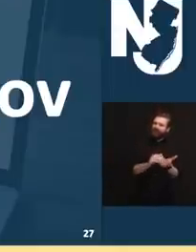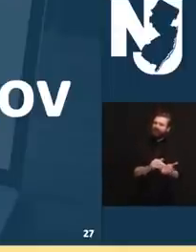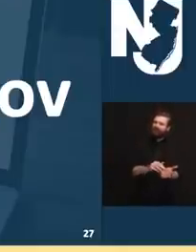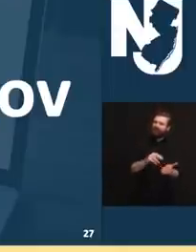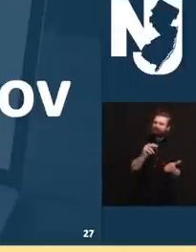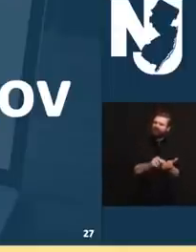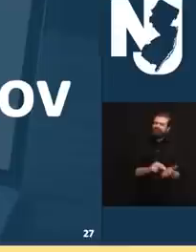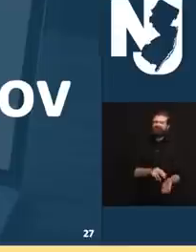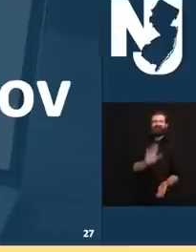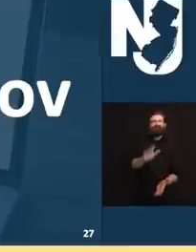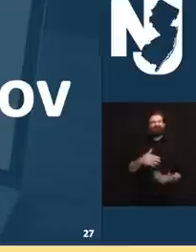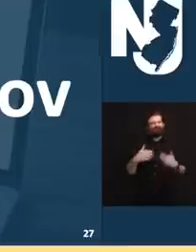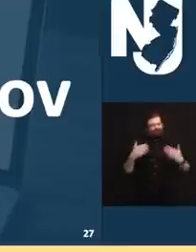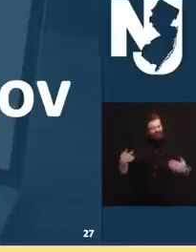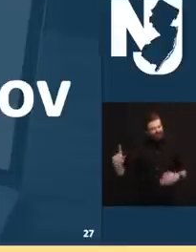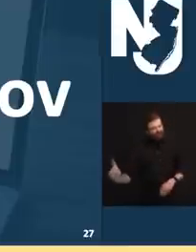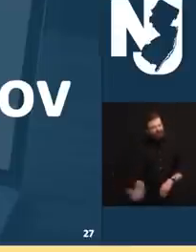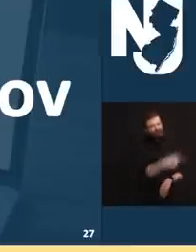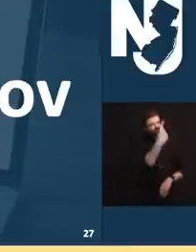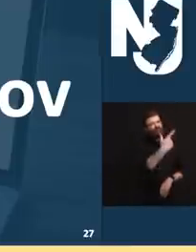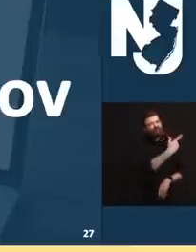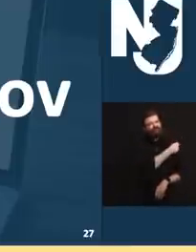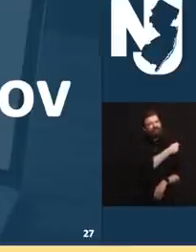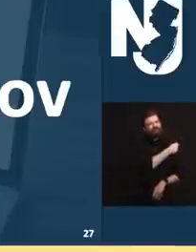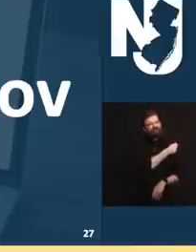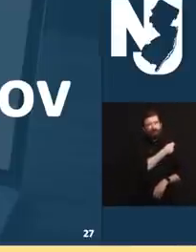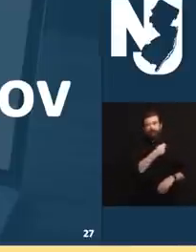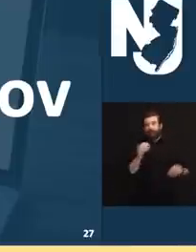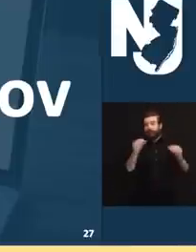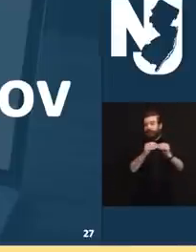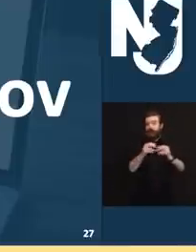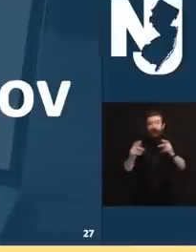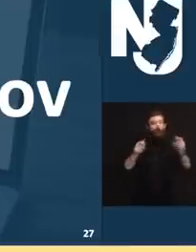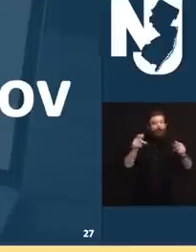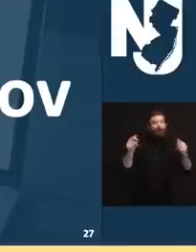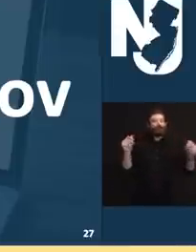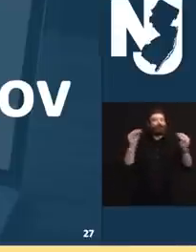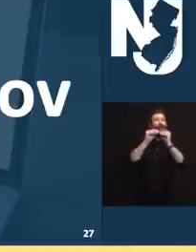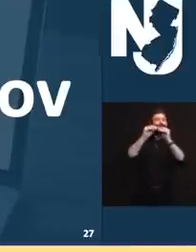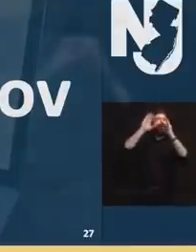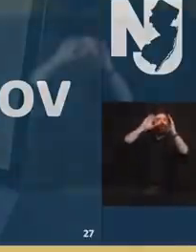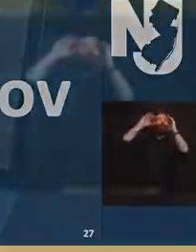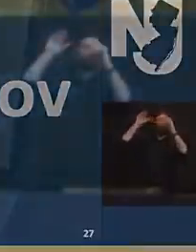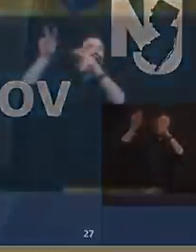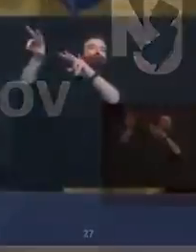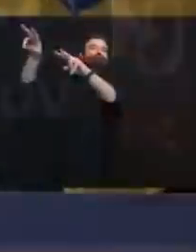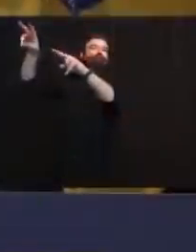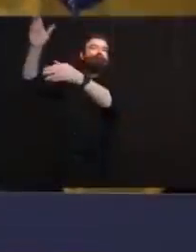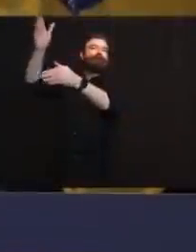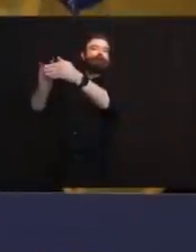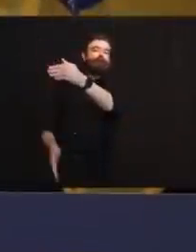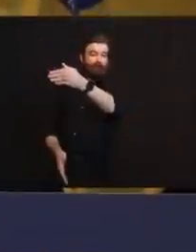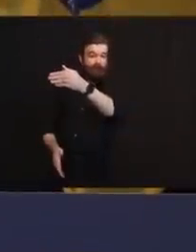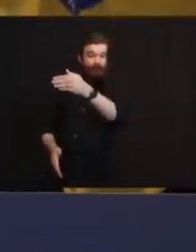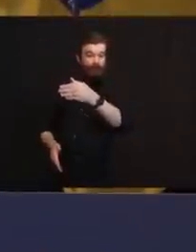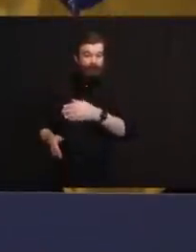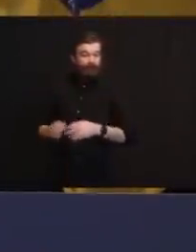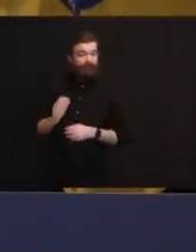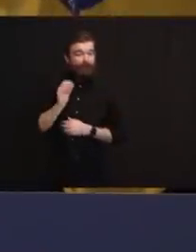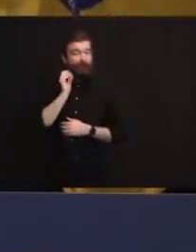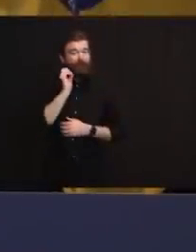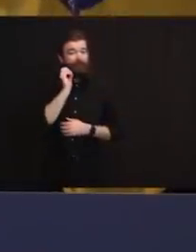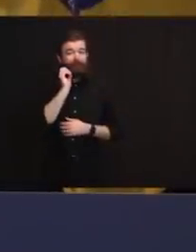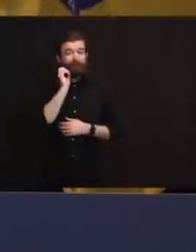to grow a little bit brighter. So let's get to the end of this tunnel. And speaking of tunnels, I was incredibly honored today